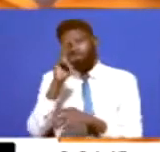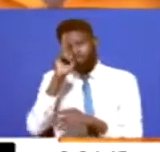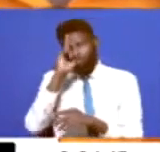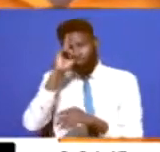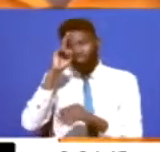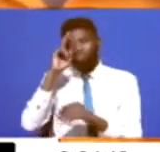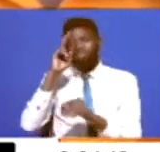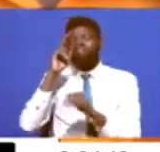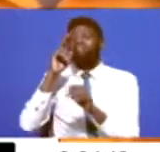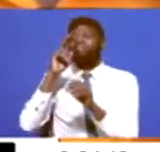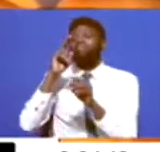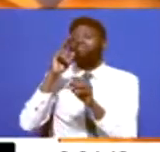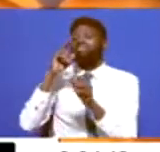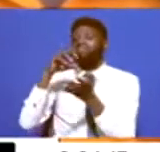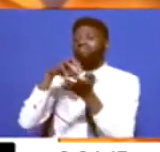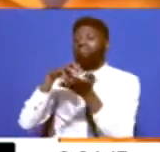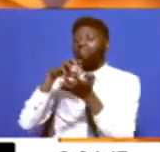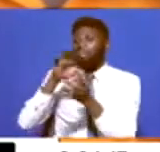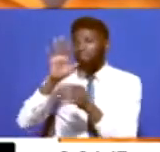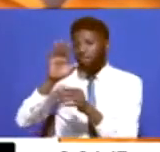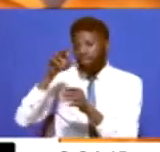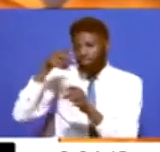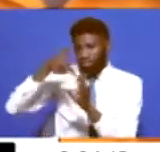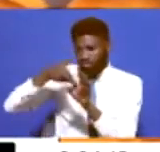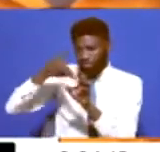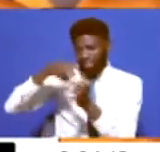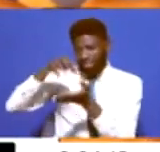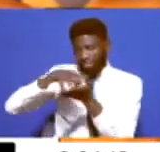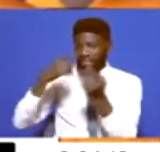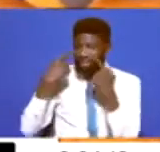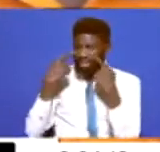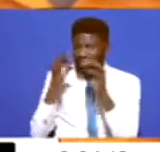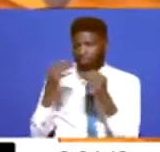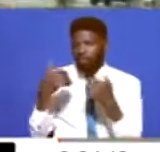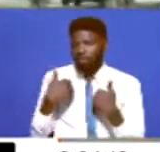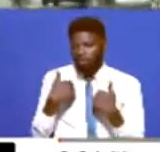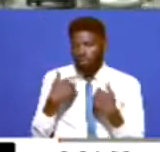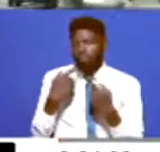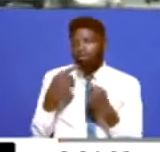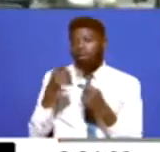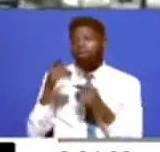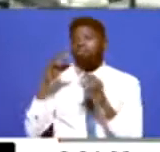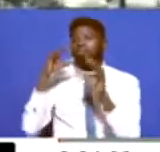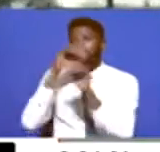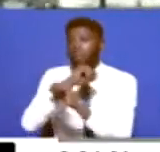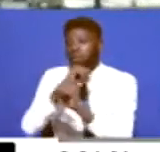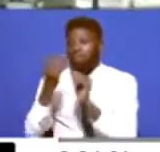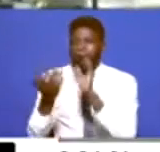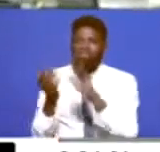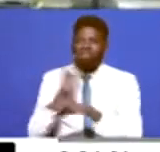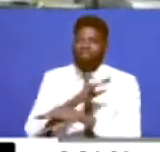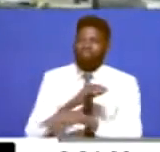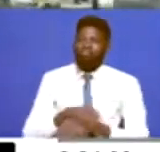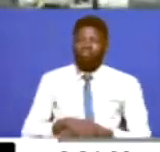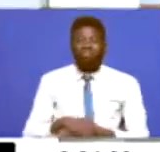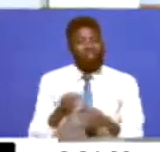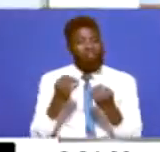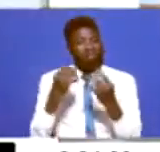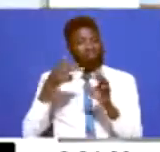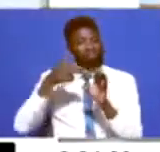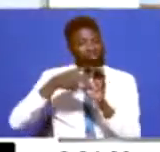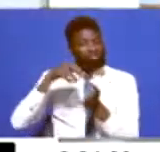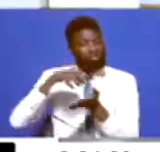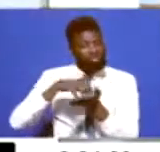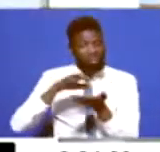wamekosa. Sasa tuomba serikali iangalie hiyo ukosefu wa mafuta. Many petrol stations, especially those